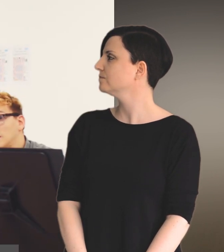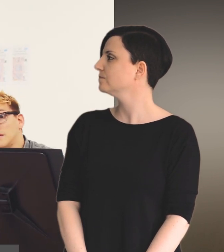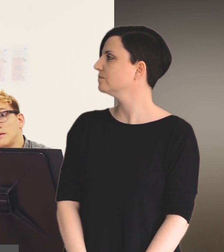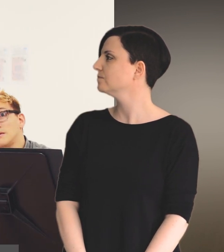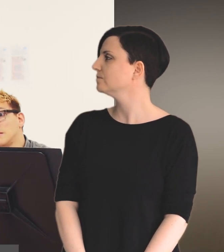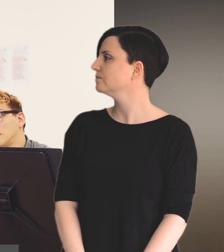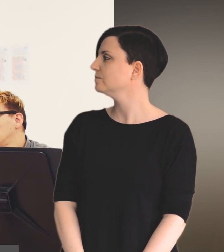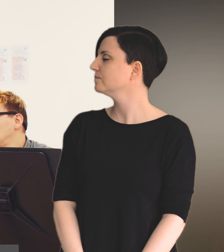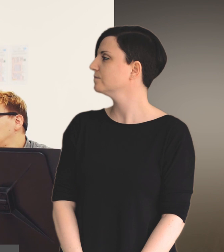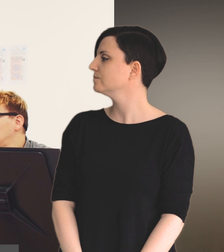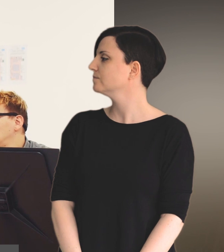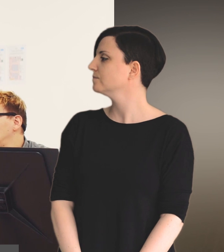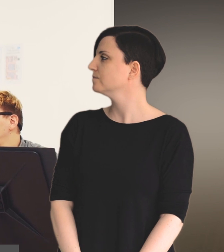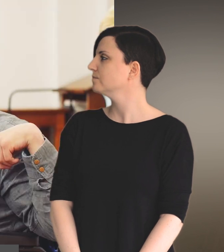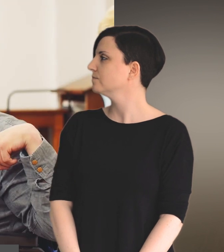unique